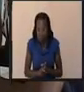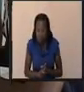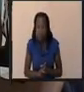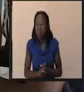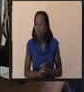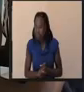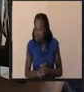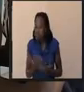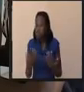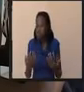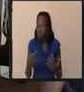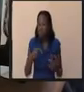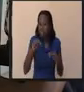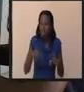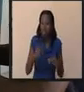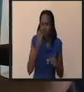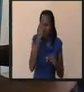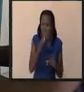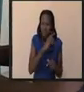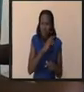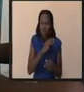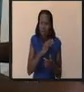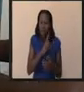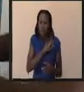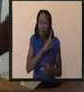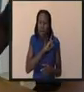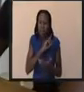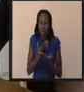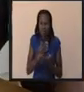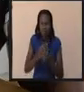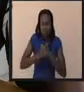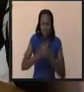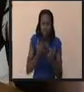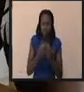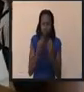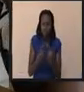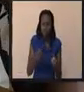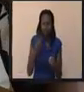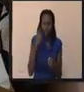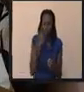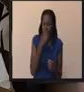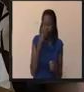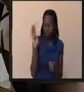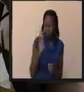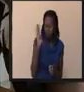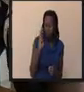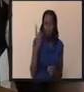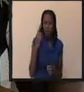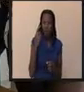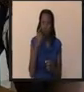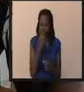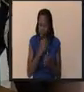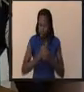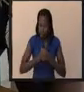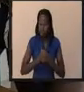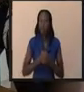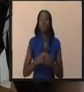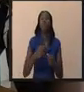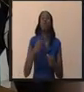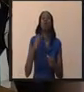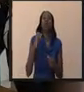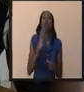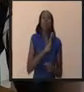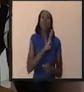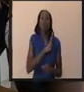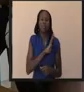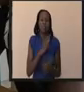Oh, now I understand why some parents have children with blue eyes while both their eyes are actually brown. Or in other cases where